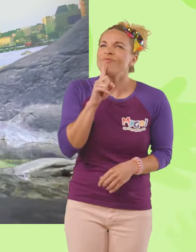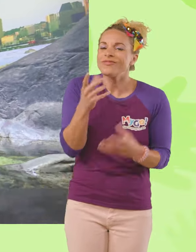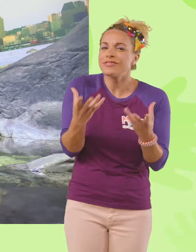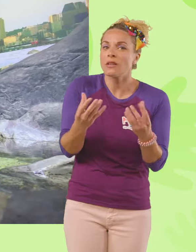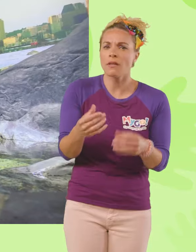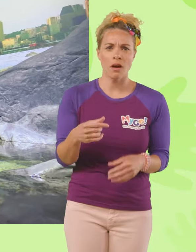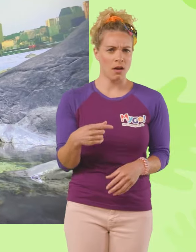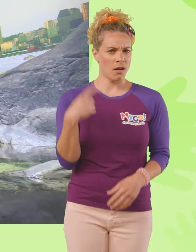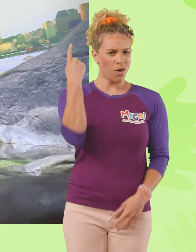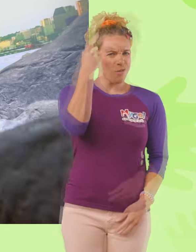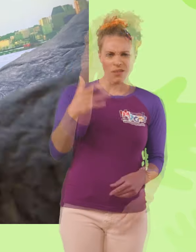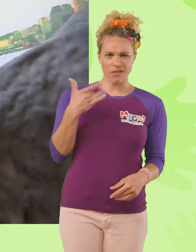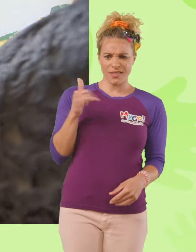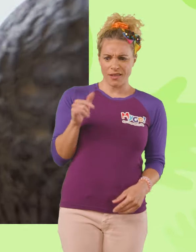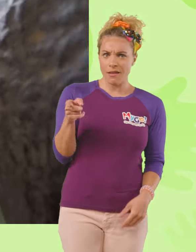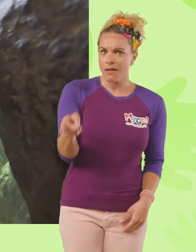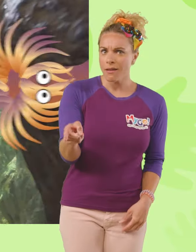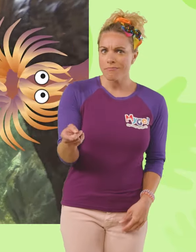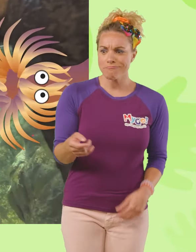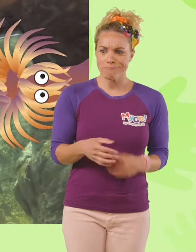I wonder what this is gonna feel like.